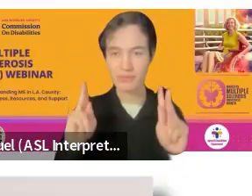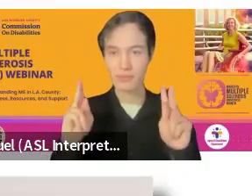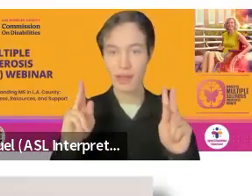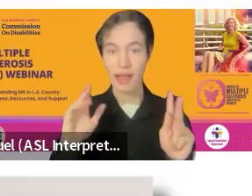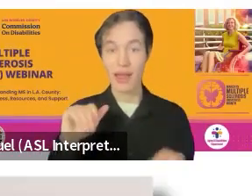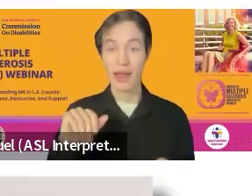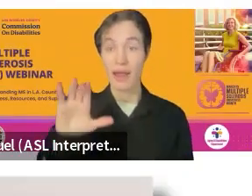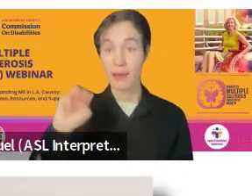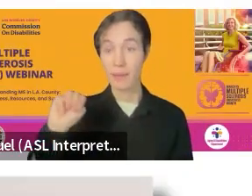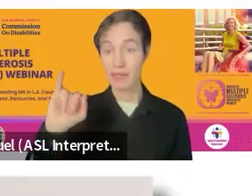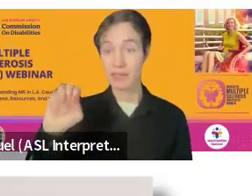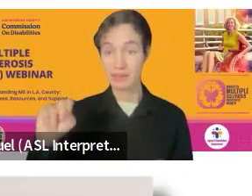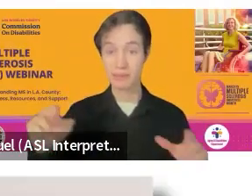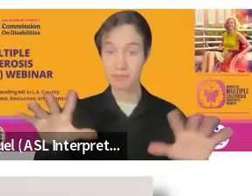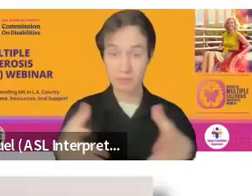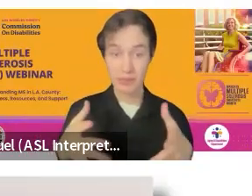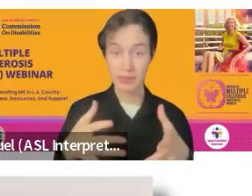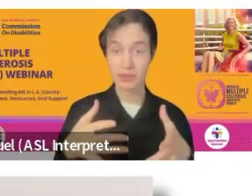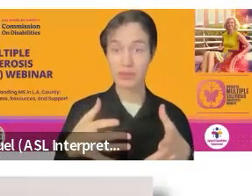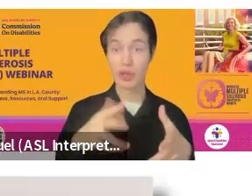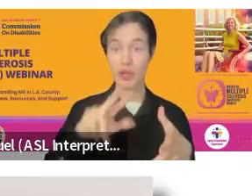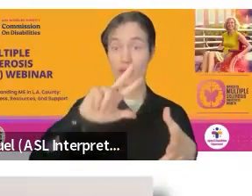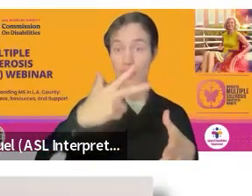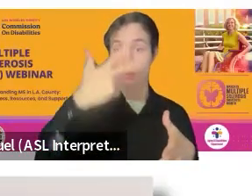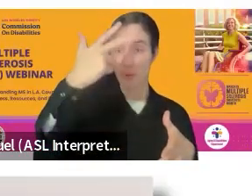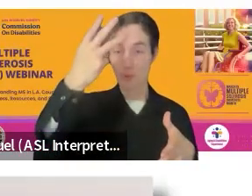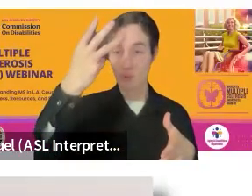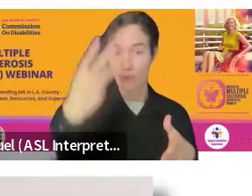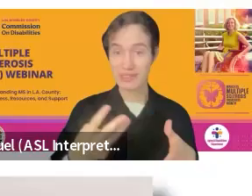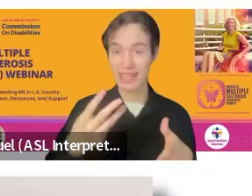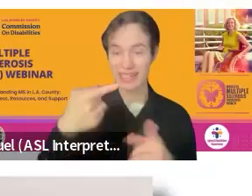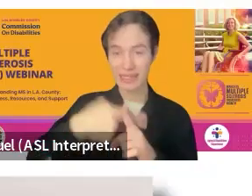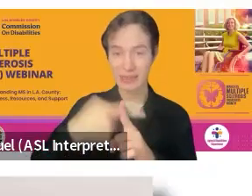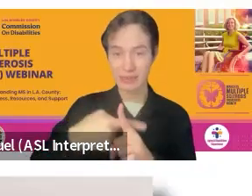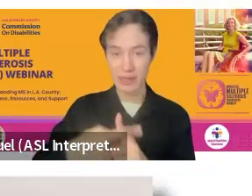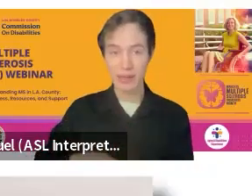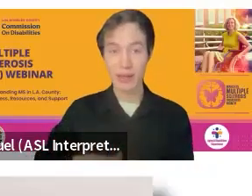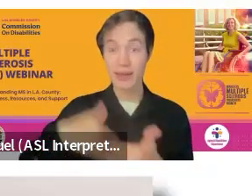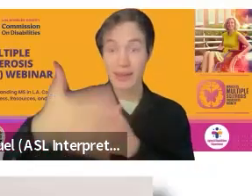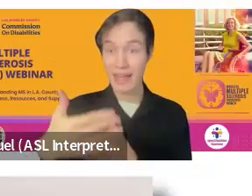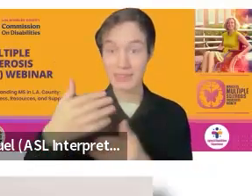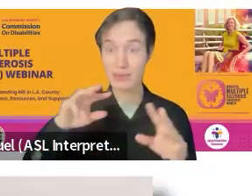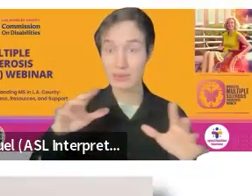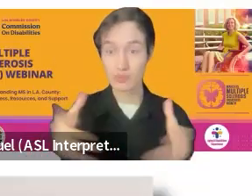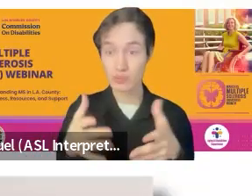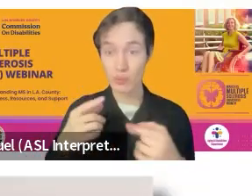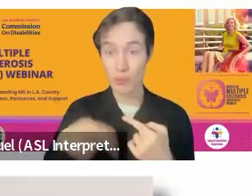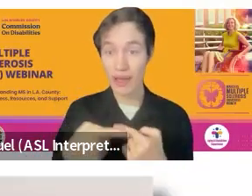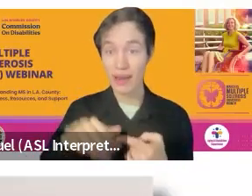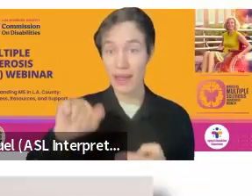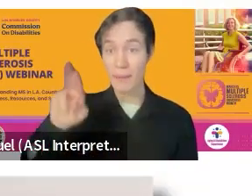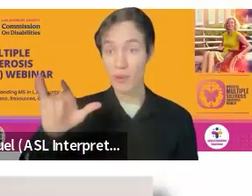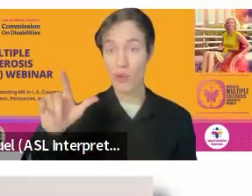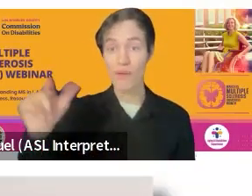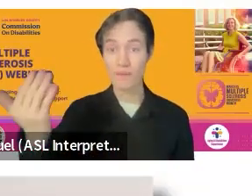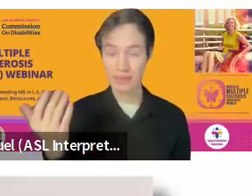commission meets the third Wednesday of each month. On the next one's on April 15th. You could email us to add you to